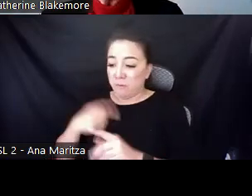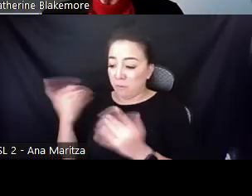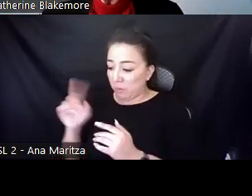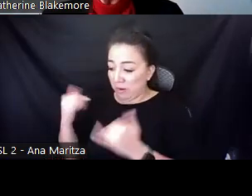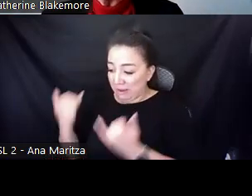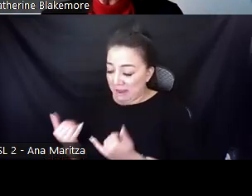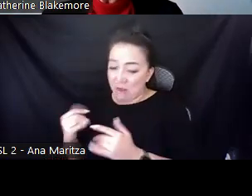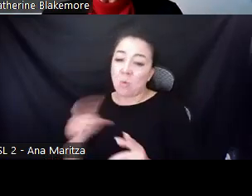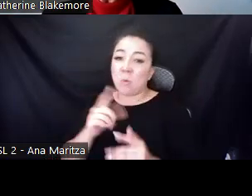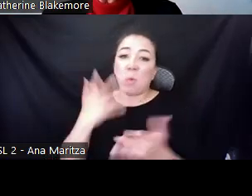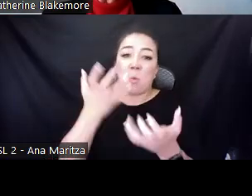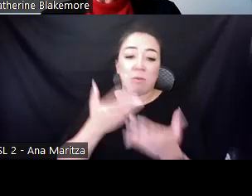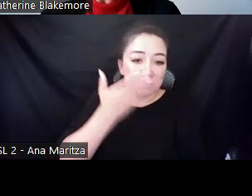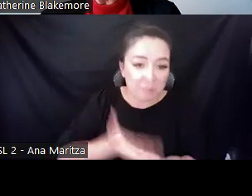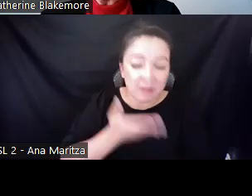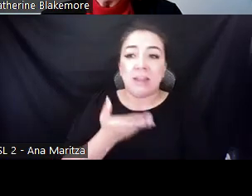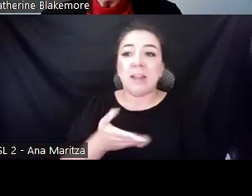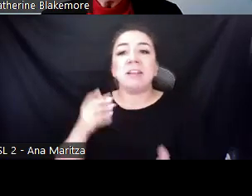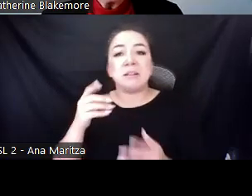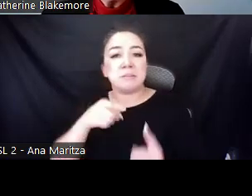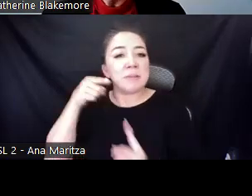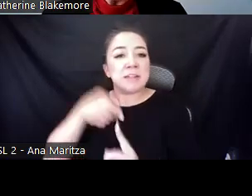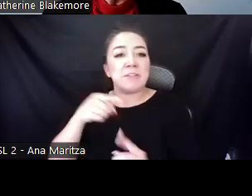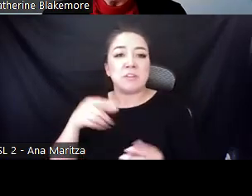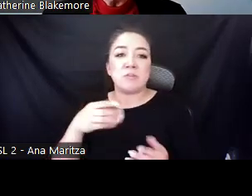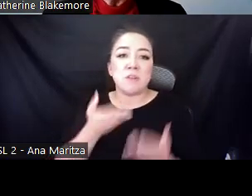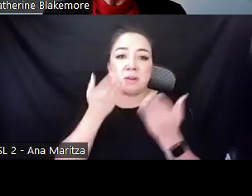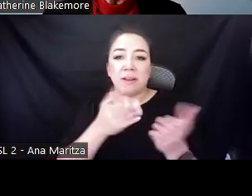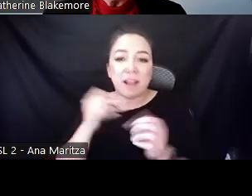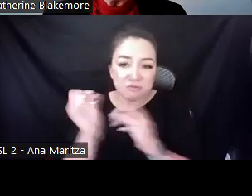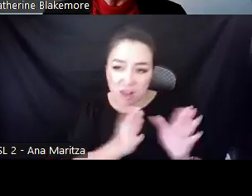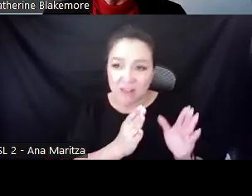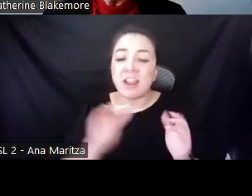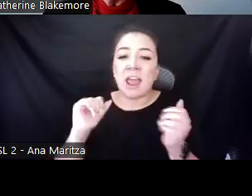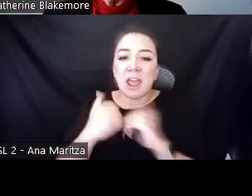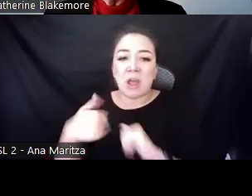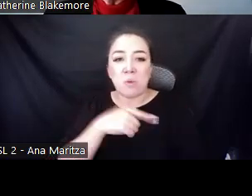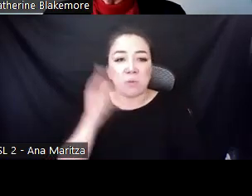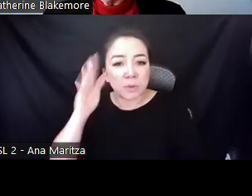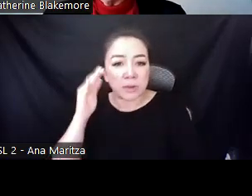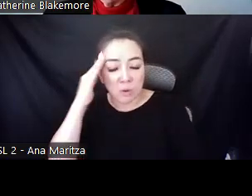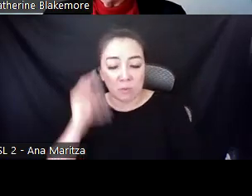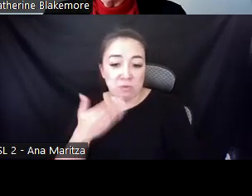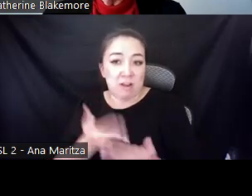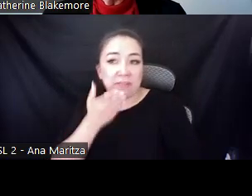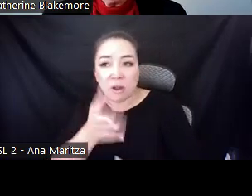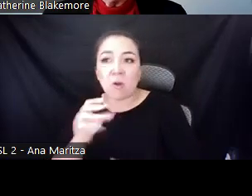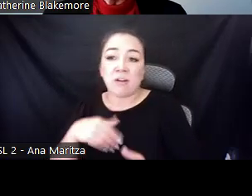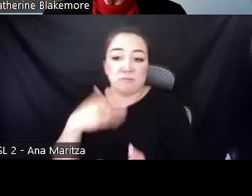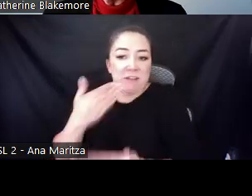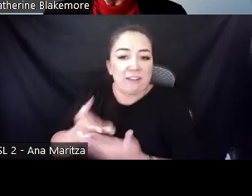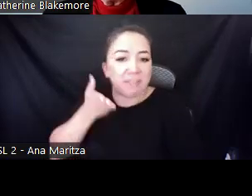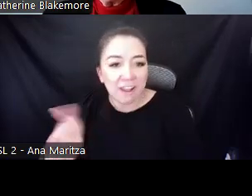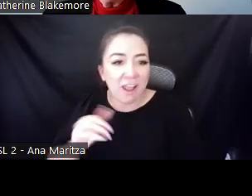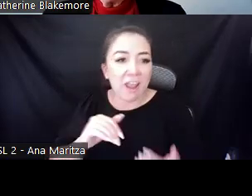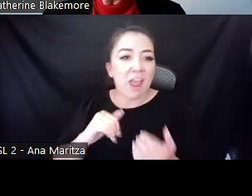What are some specific recommendations and strategies? And how will we know when we got there or getting there? So how are we